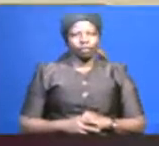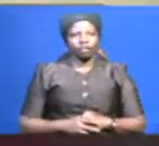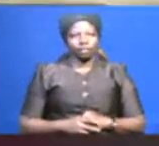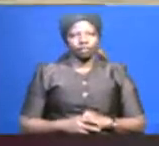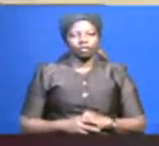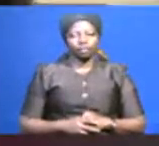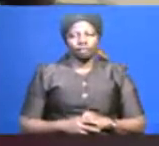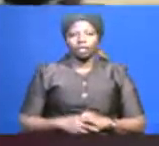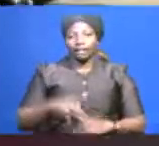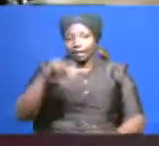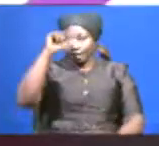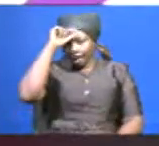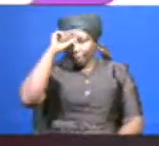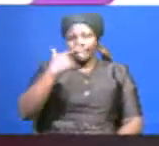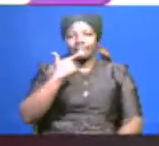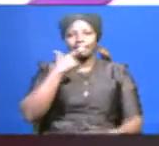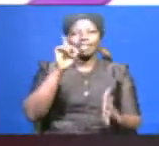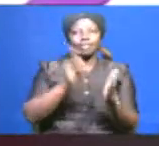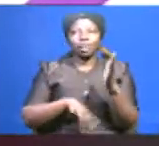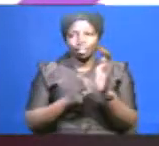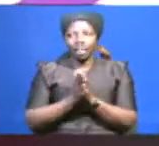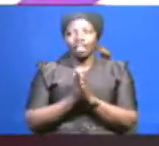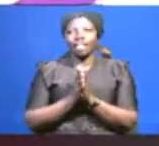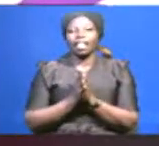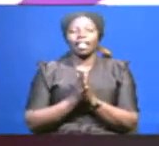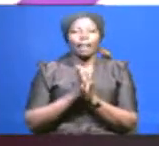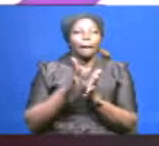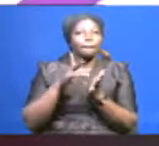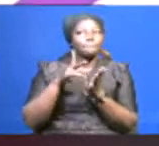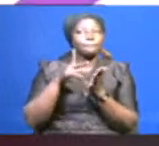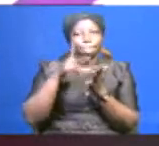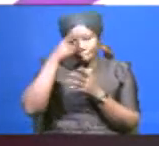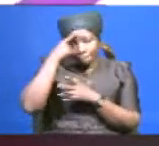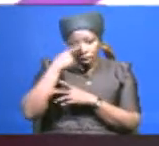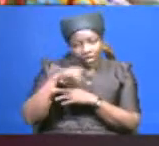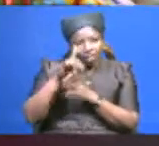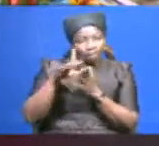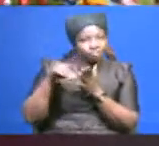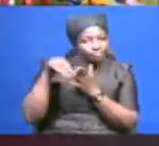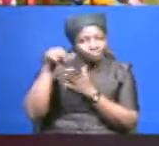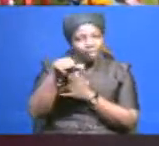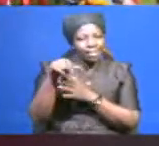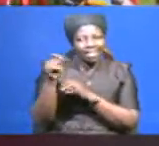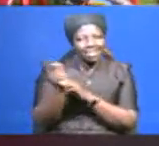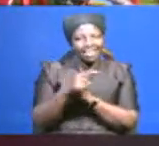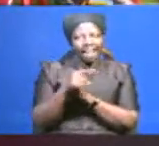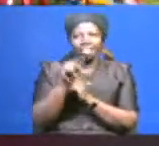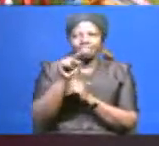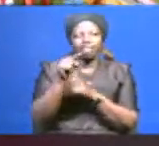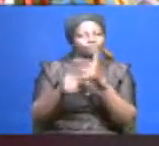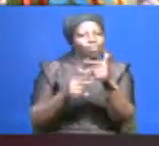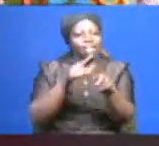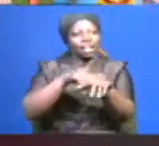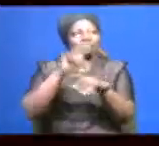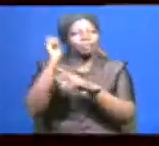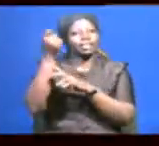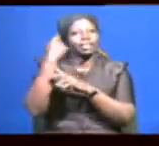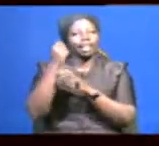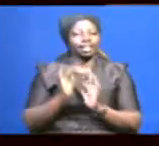The government says a radical remuneration policy is in the offing as Kenyans mark Labor